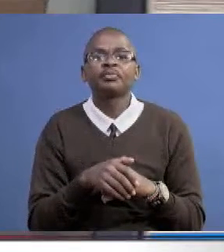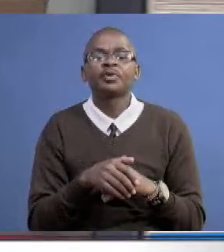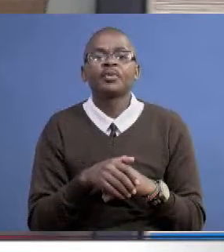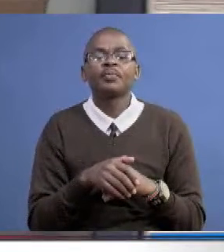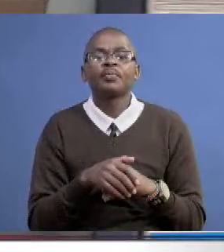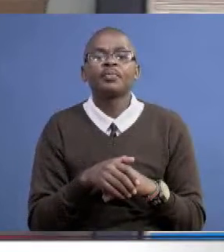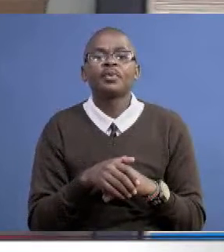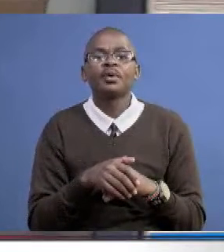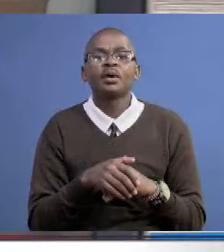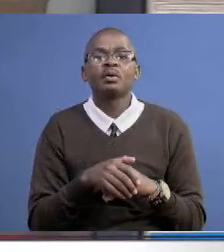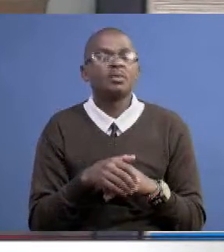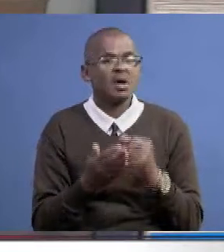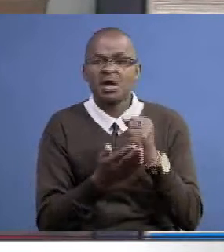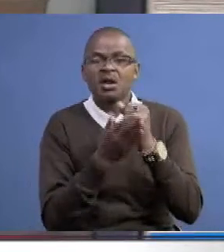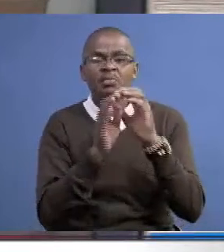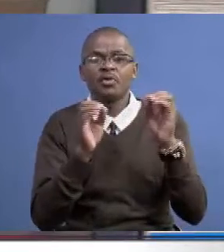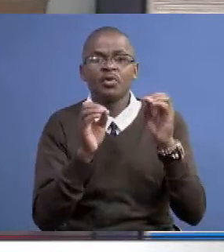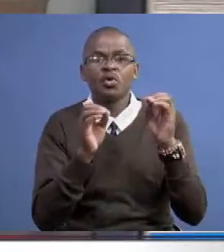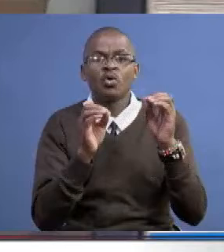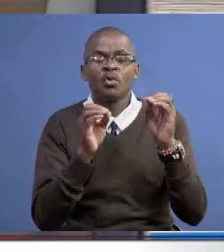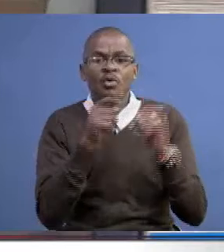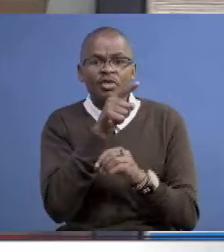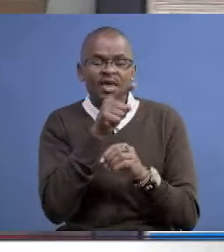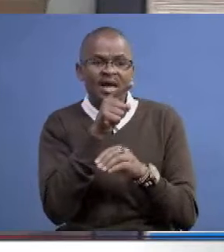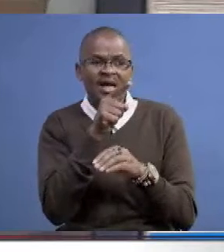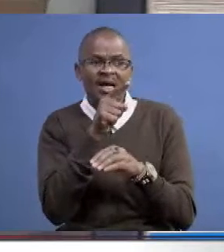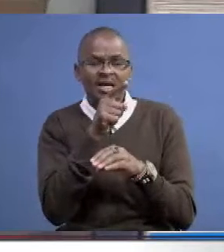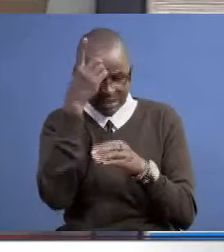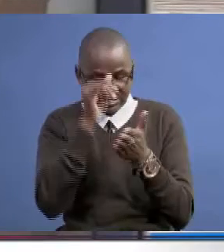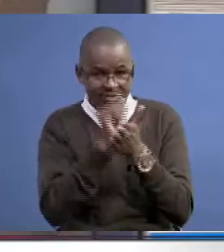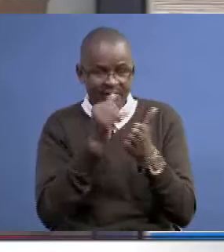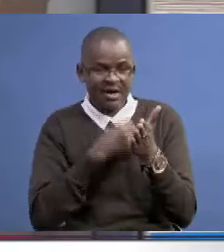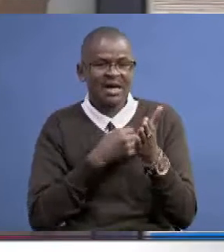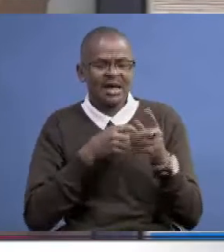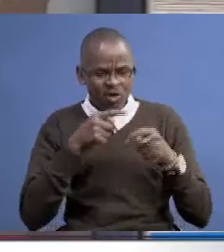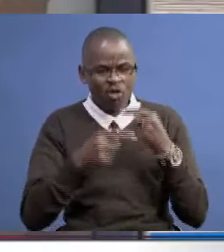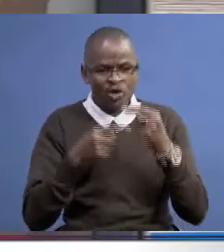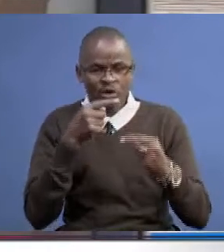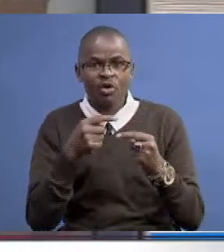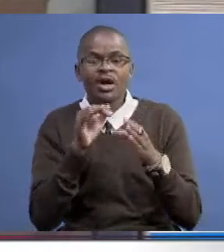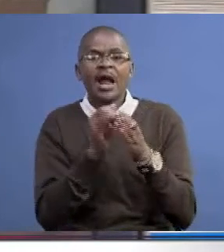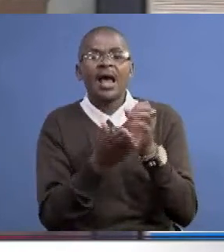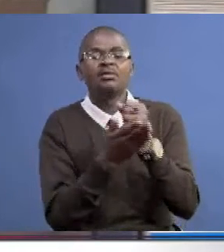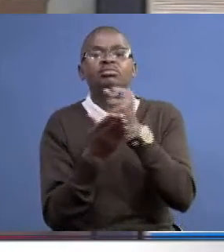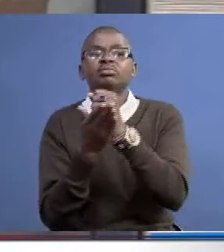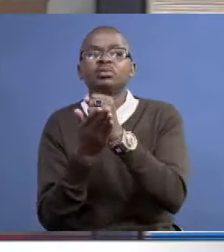ikawa kwamba hajasaidika. So nikiwa na mgonjwa ule ametibiwa akarudia kutibiwa akatibiwa na